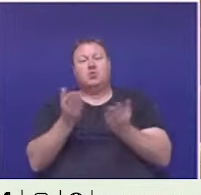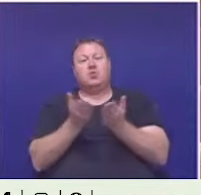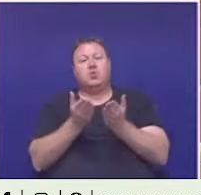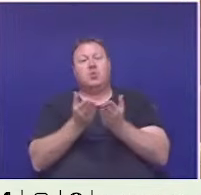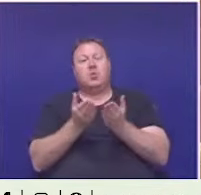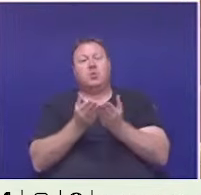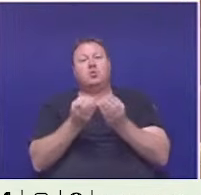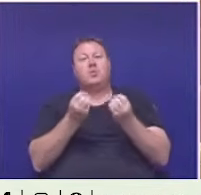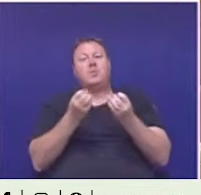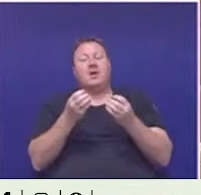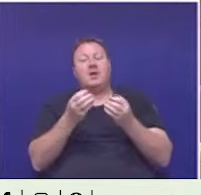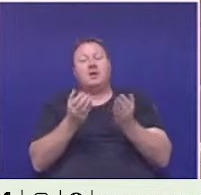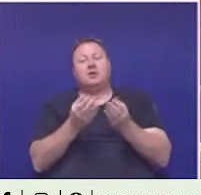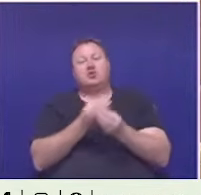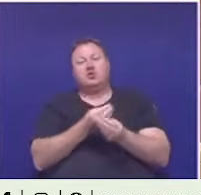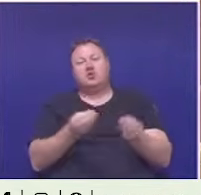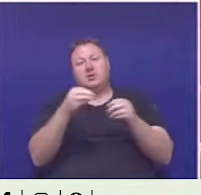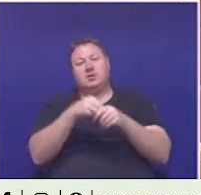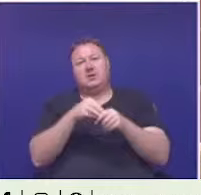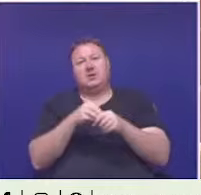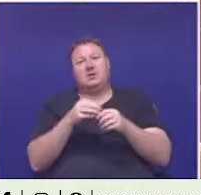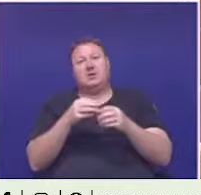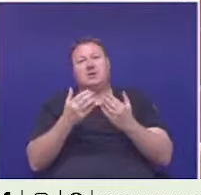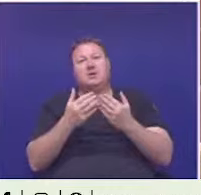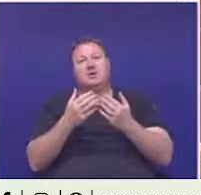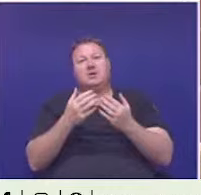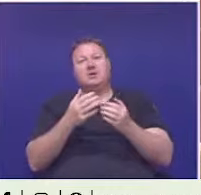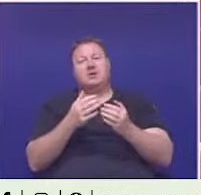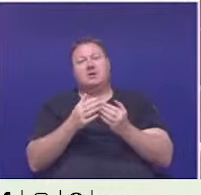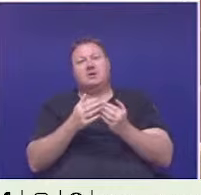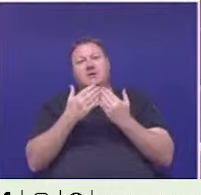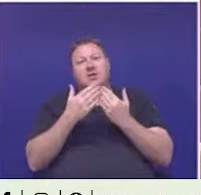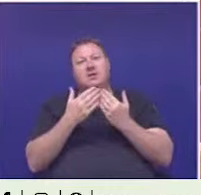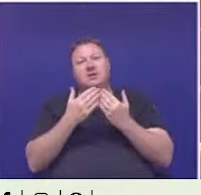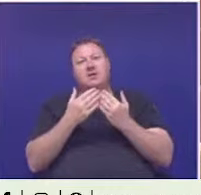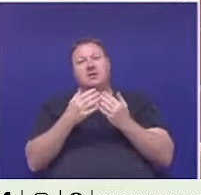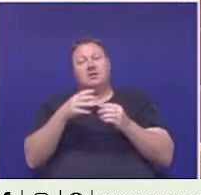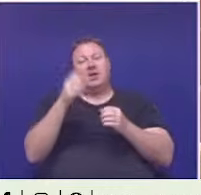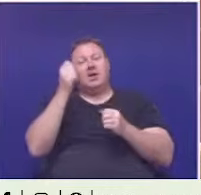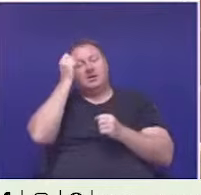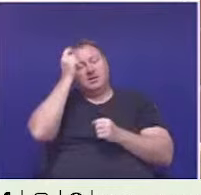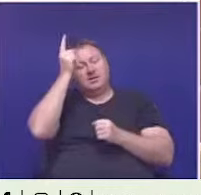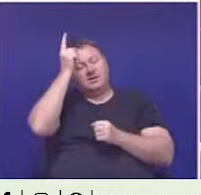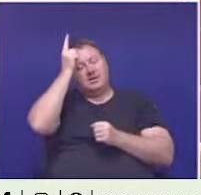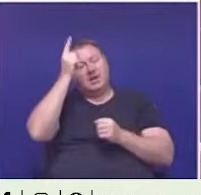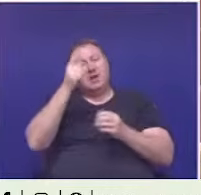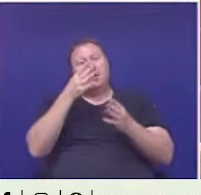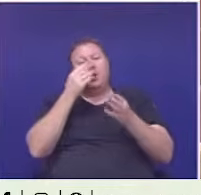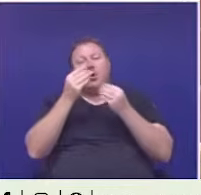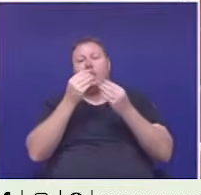the learners who are struggling to comprehend learning in terms of